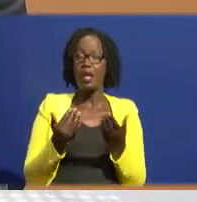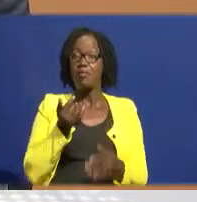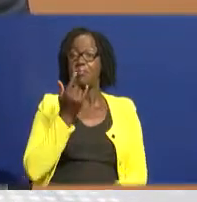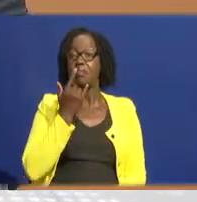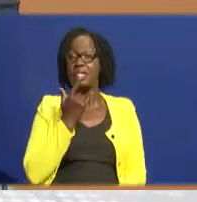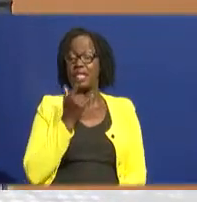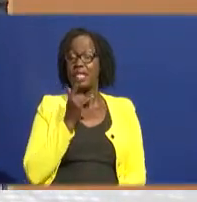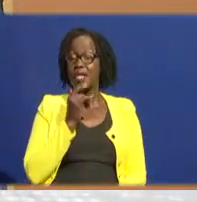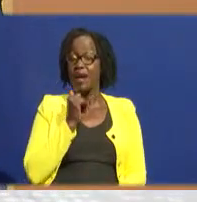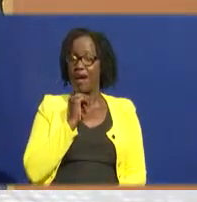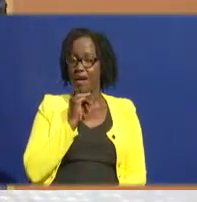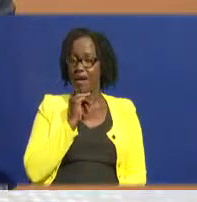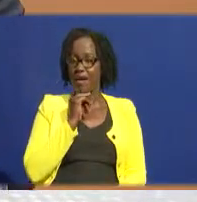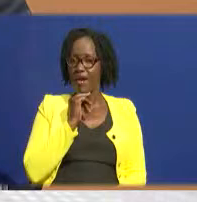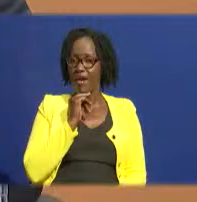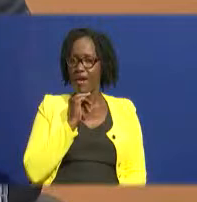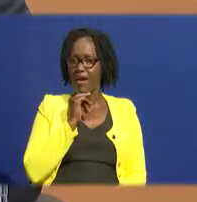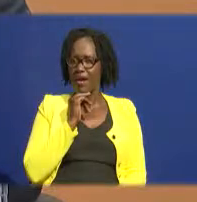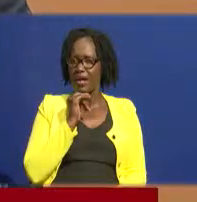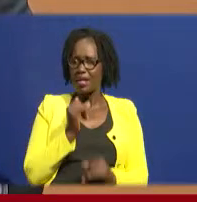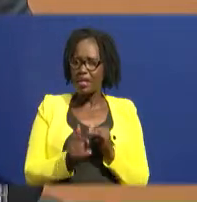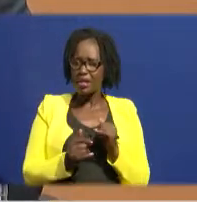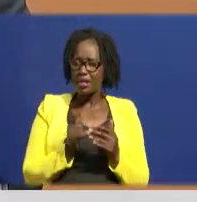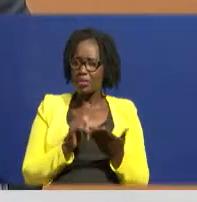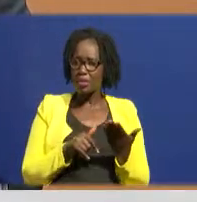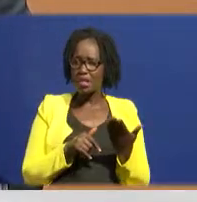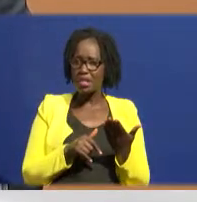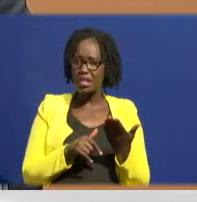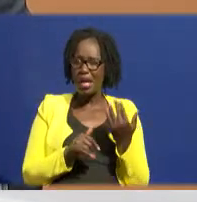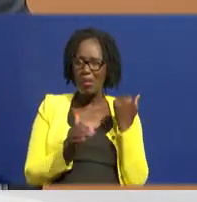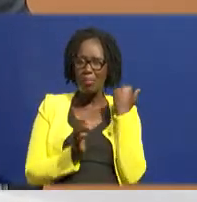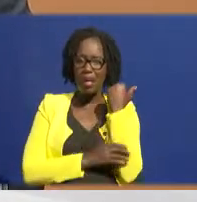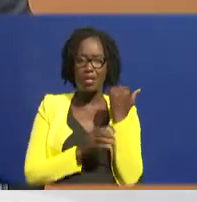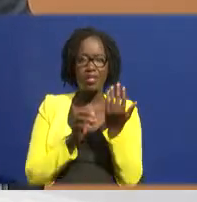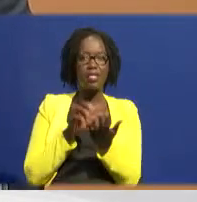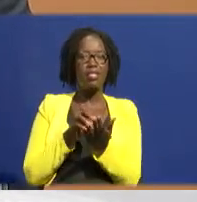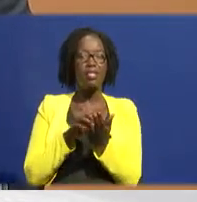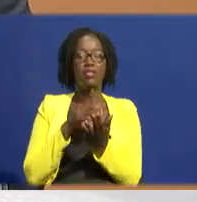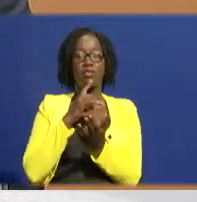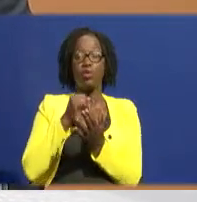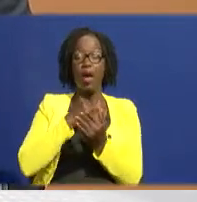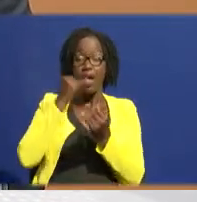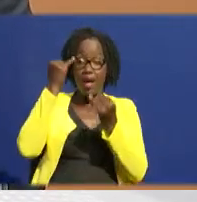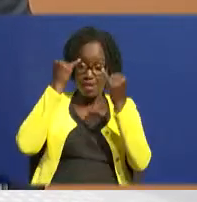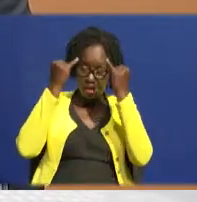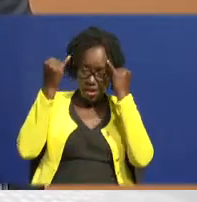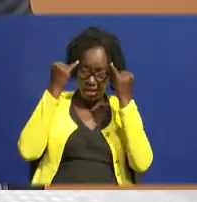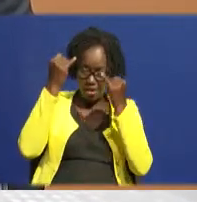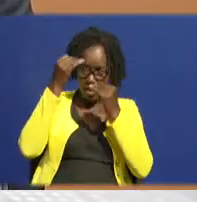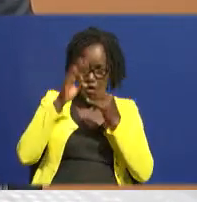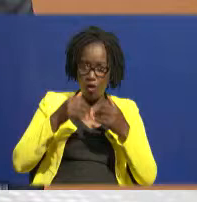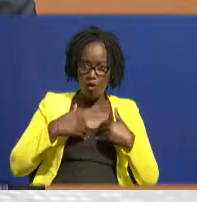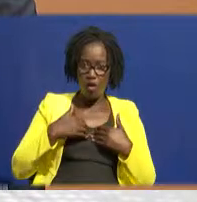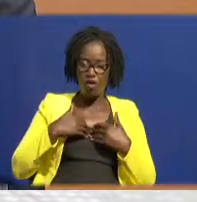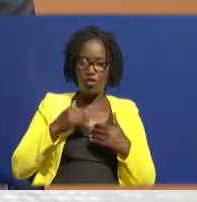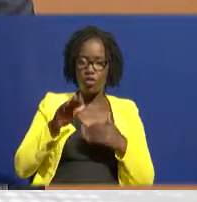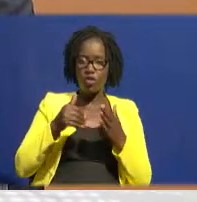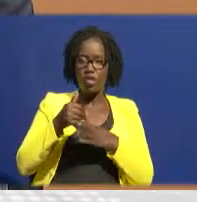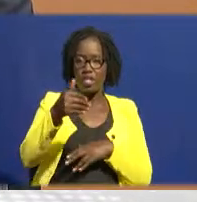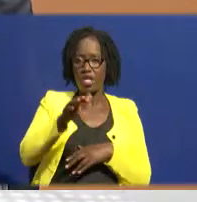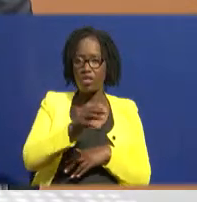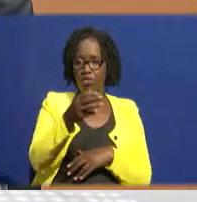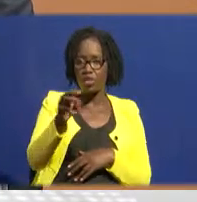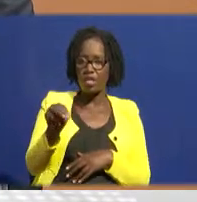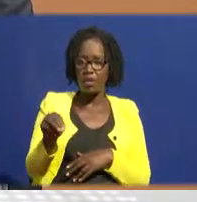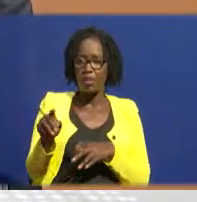mistake which ends up in a very bad state. So the idea of having to reach out to